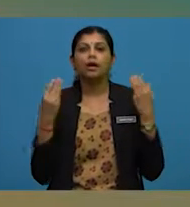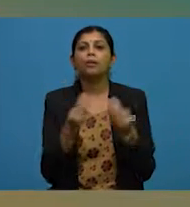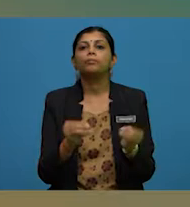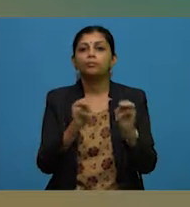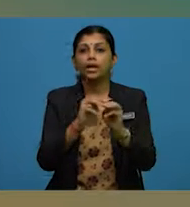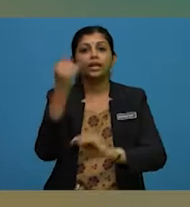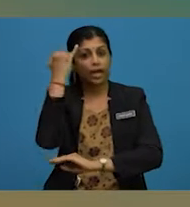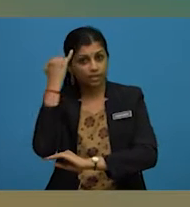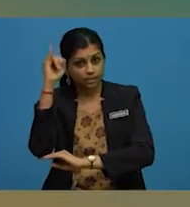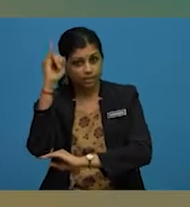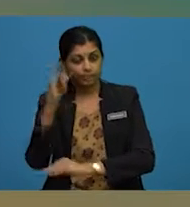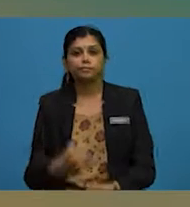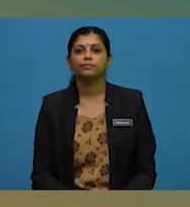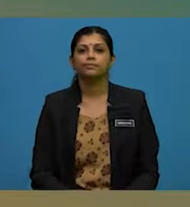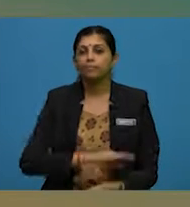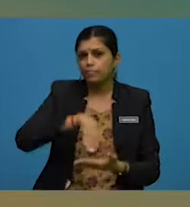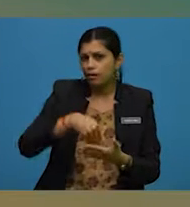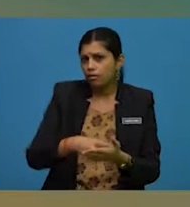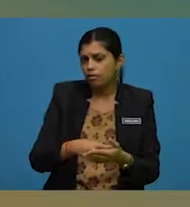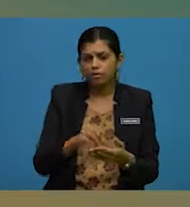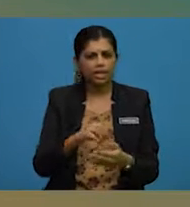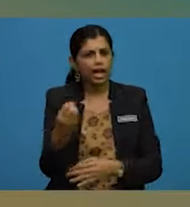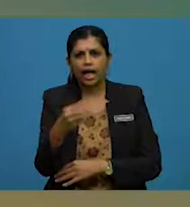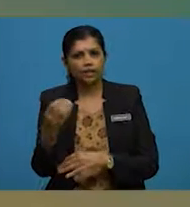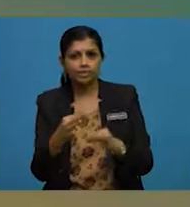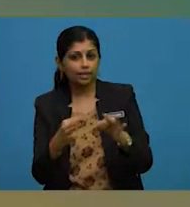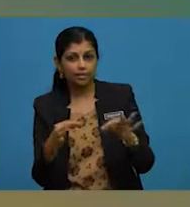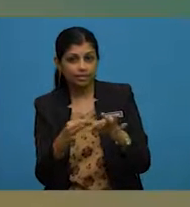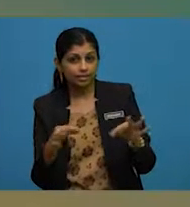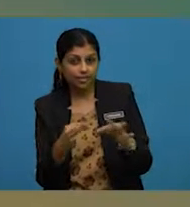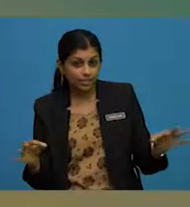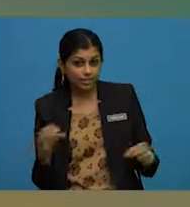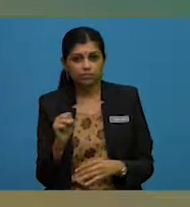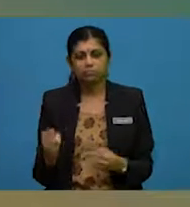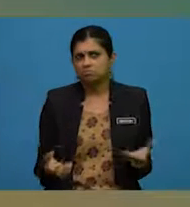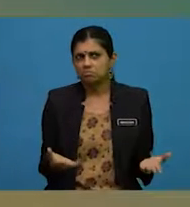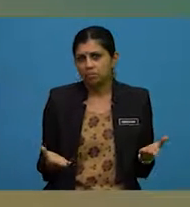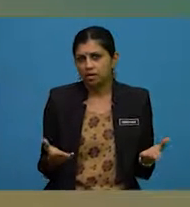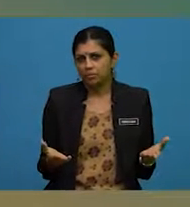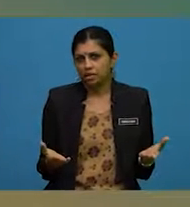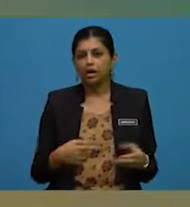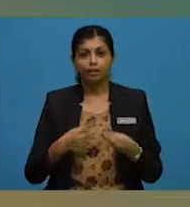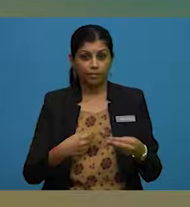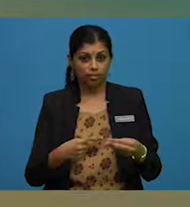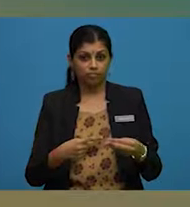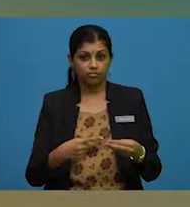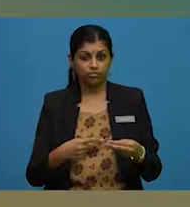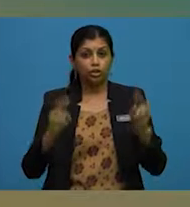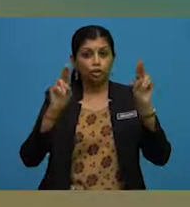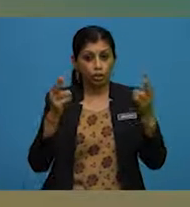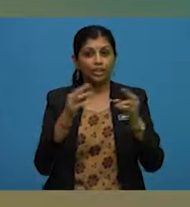idea. All the other sentences must be about the topic sentence.